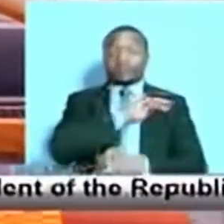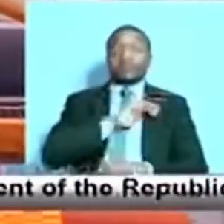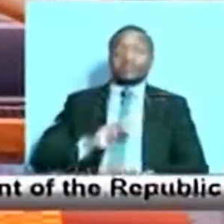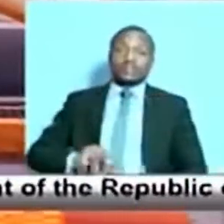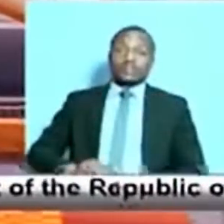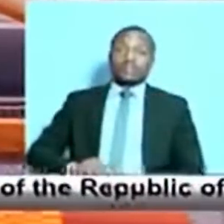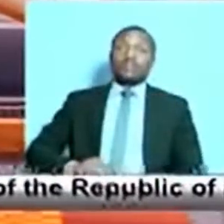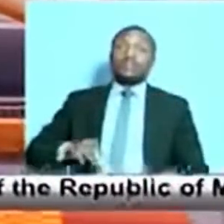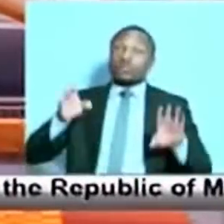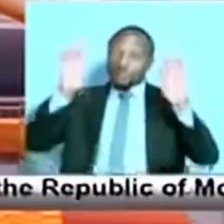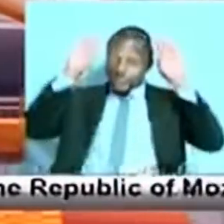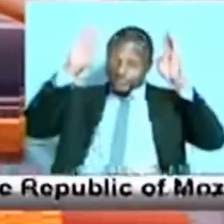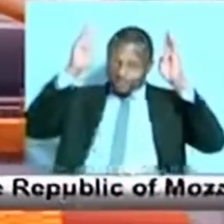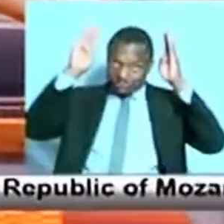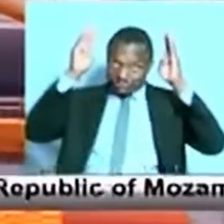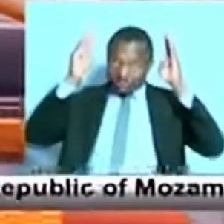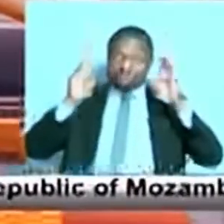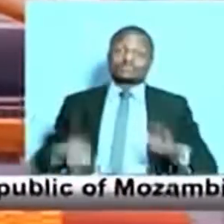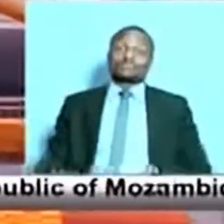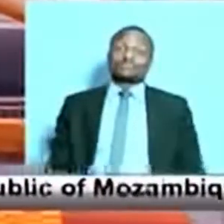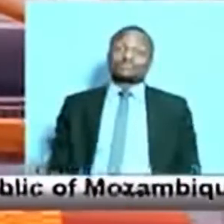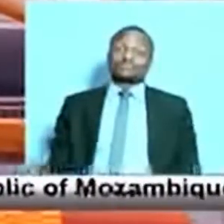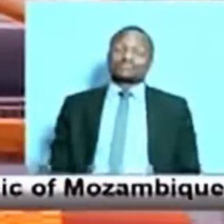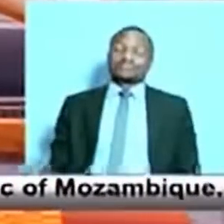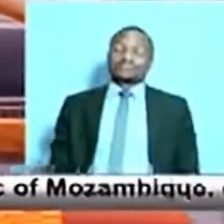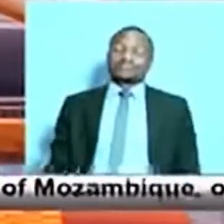for Kalulush.